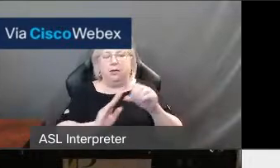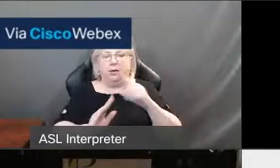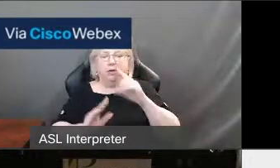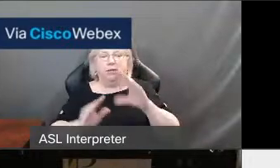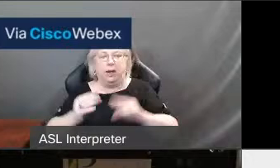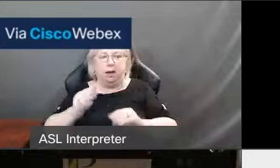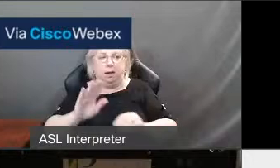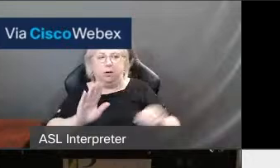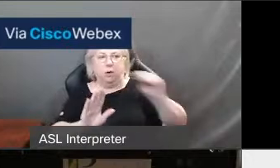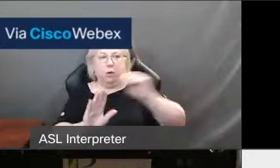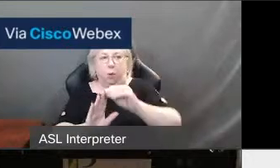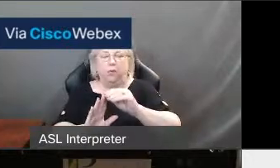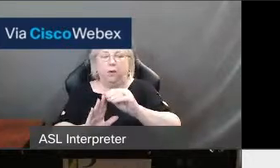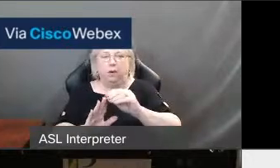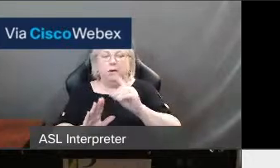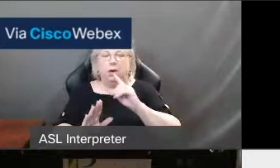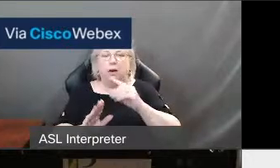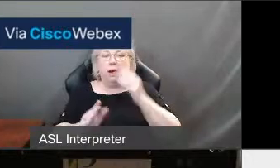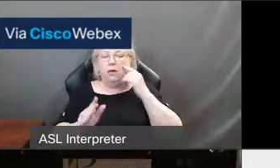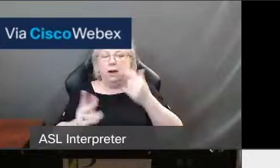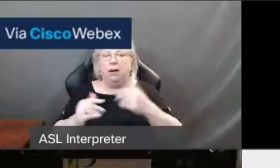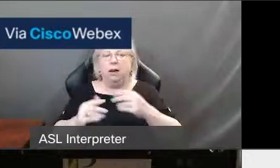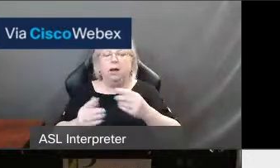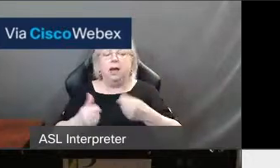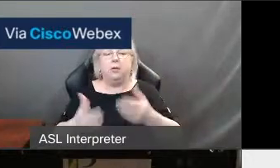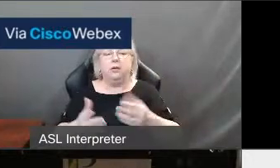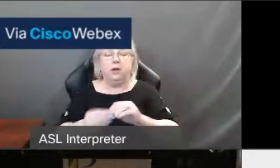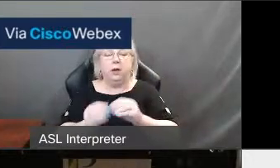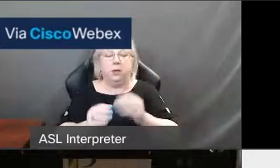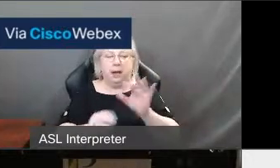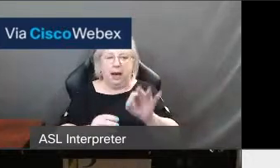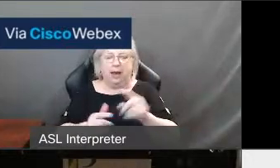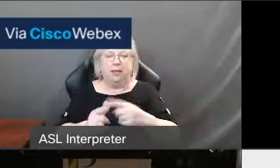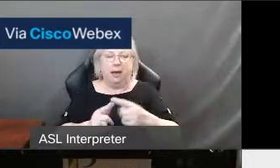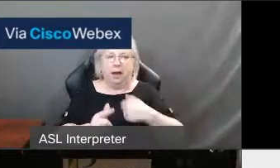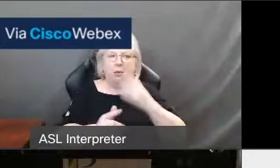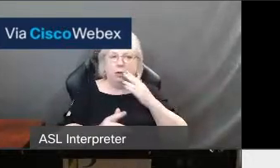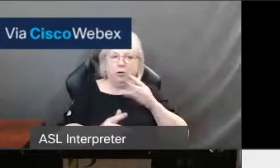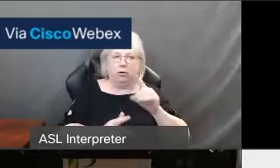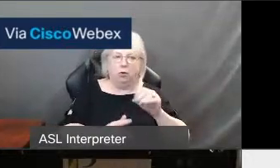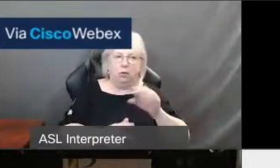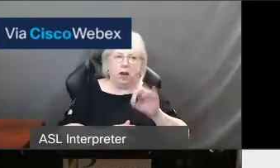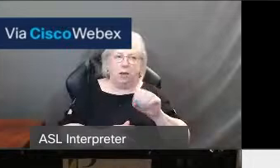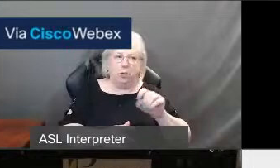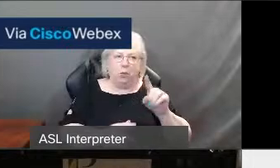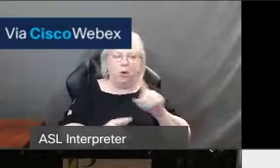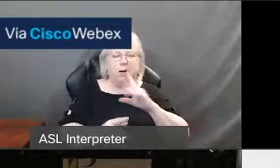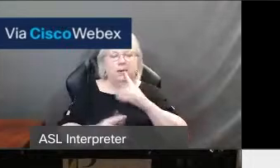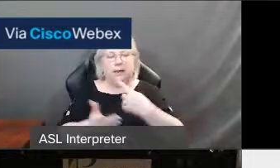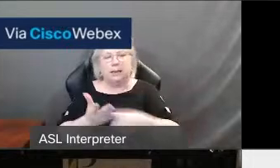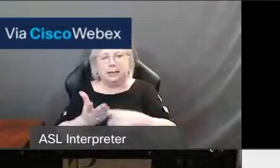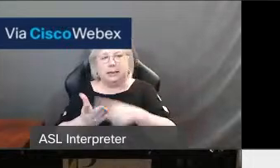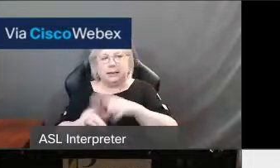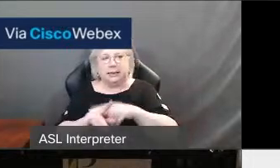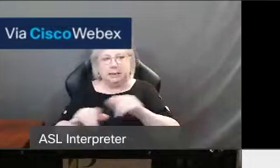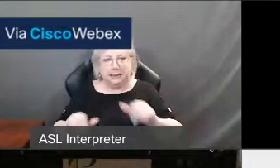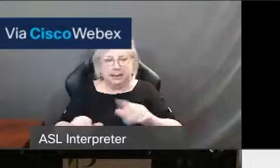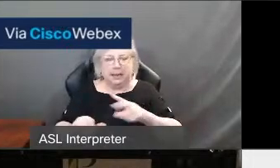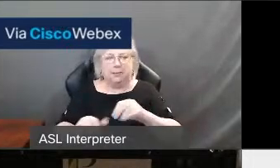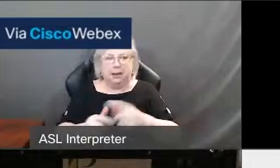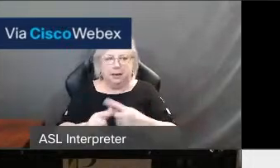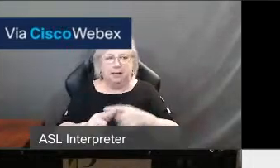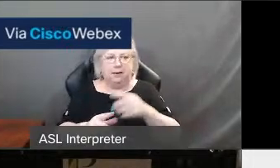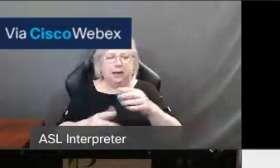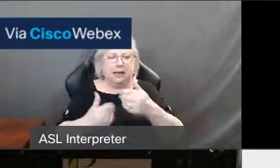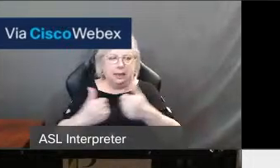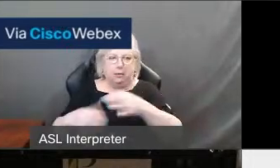9 and 9.1. Okay, Mr. Malone will present item 9, then I will do 9.1, and you can discuss them simultaneously and then take a vote,